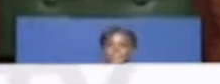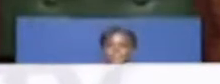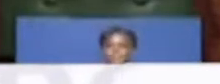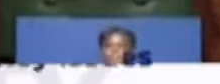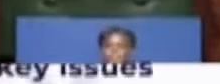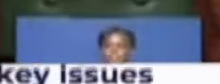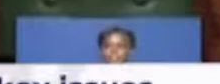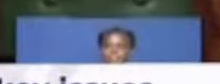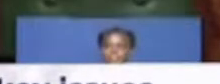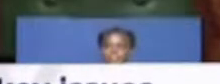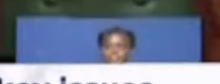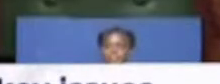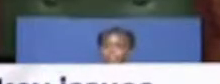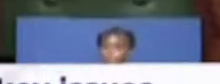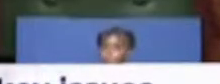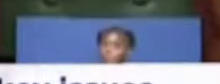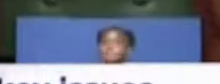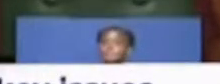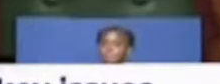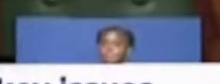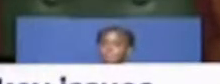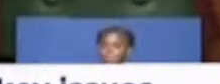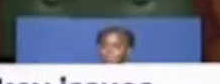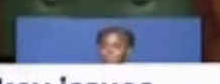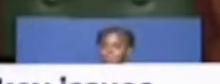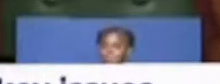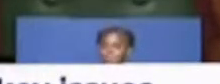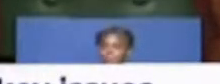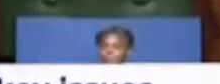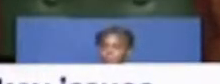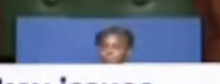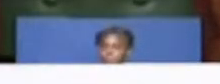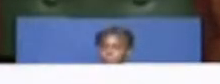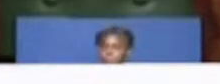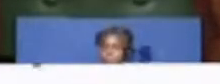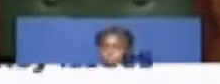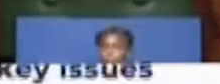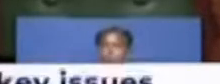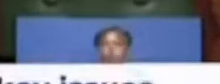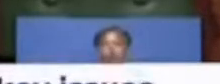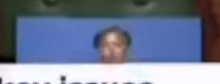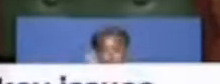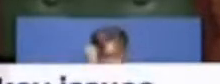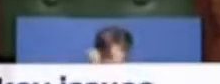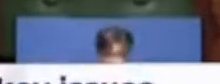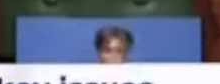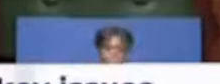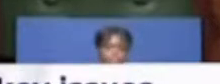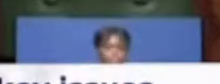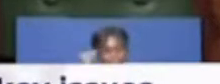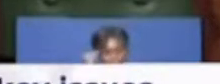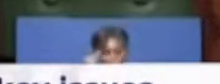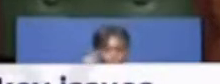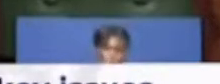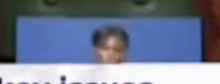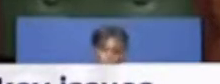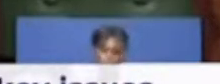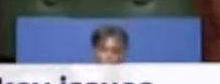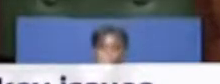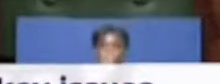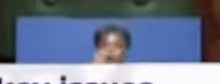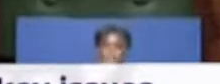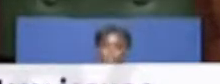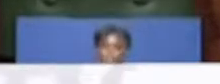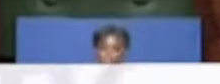The upgrade of the Forces Memorial Hospital to a level 5 facility is set